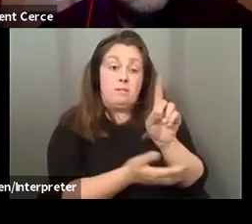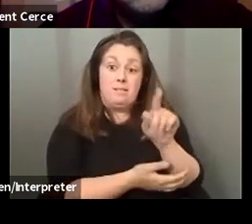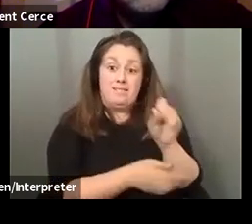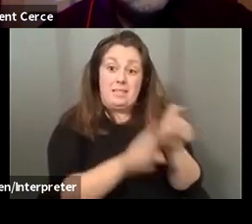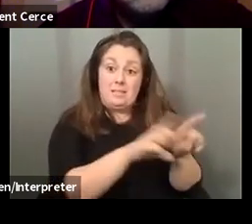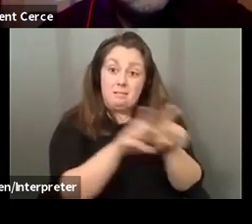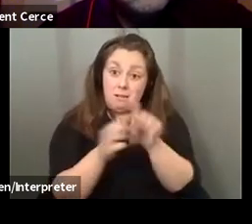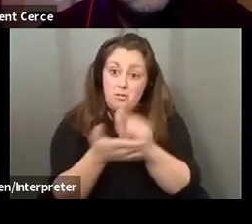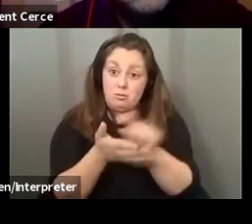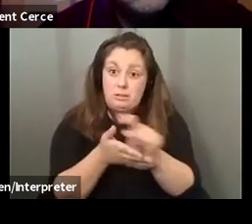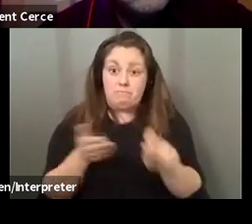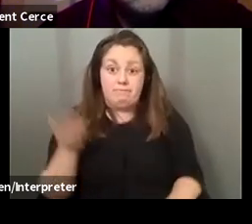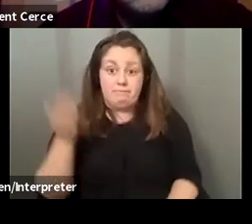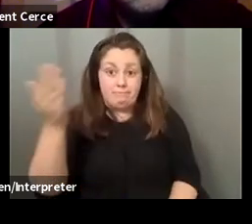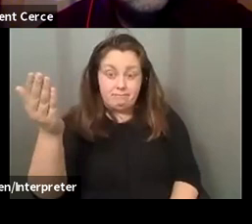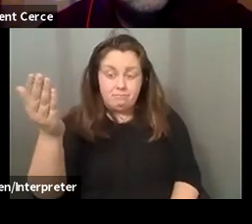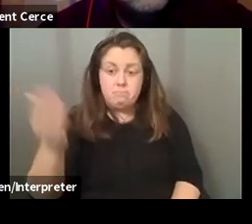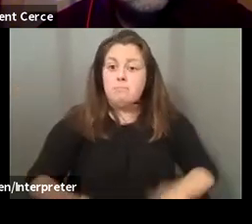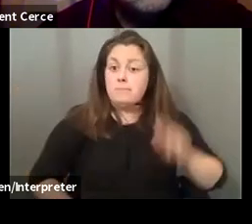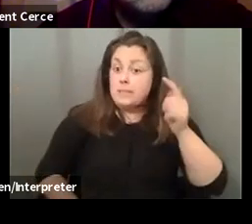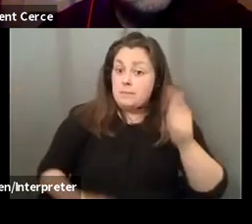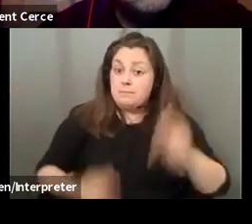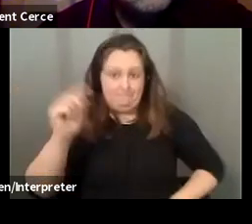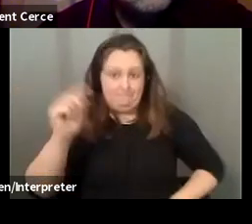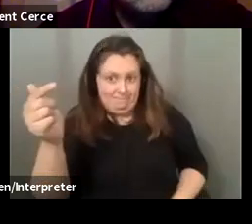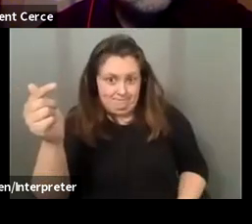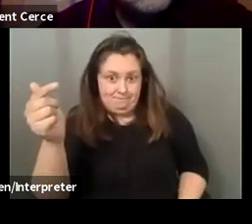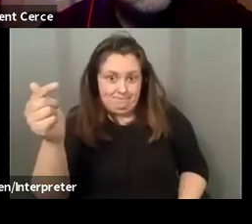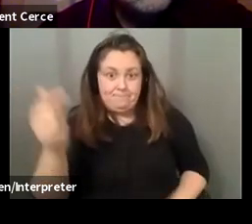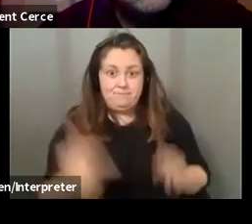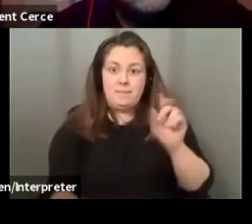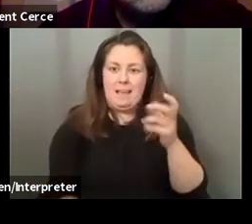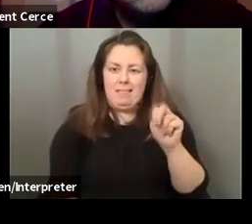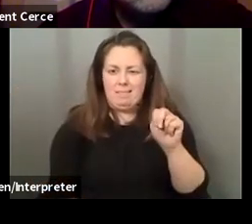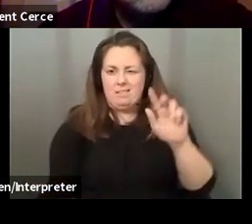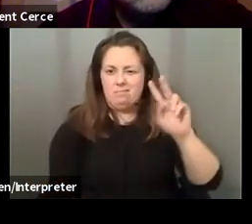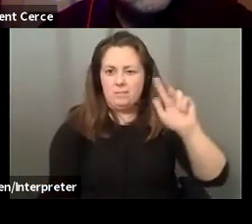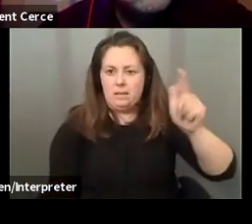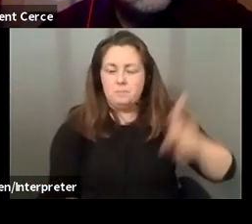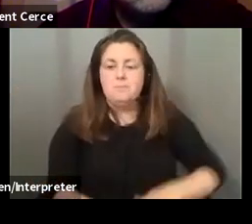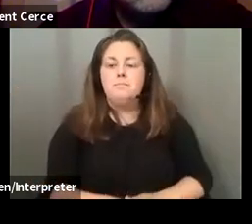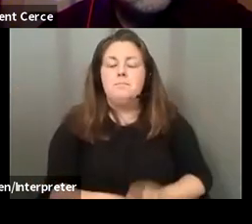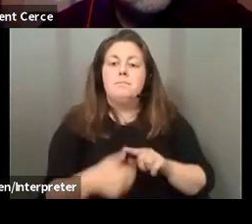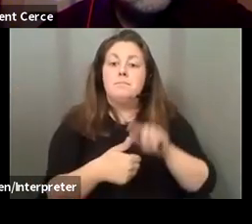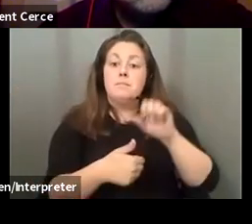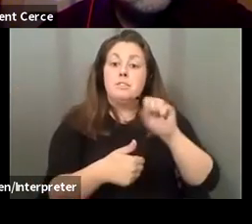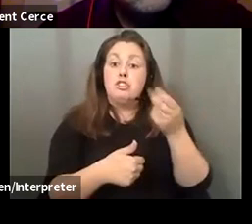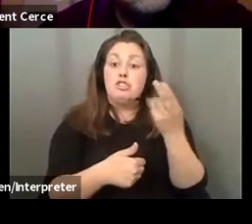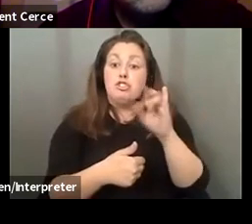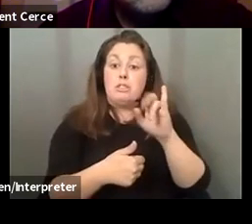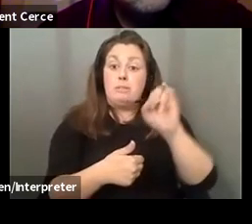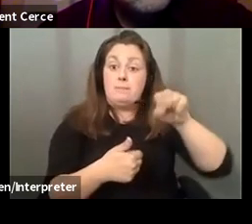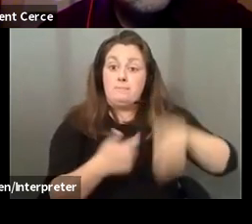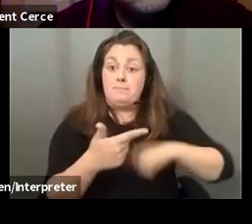moved. Second. Second, Kathleen Stern. Roll call vote, Sherry Cohen. Yes. Kathleen